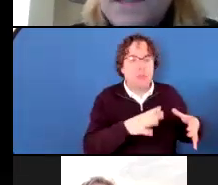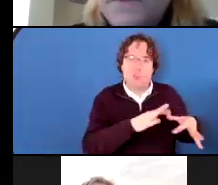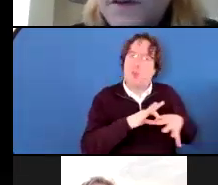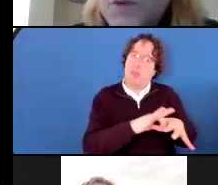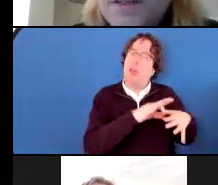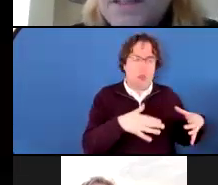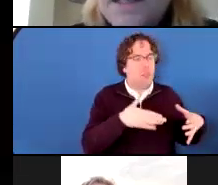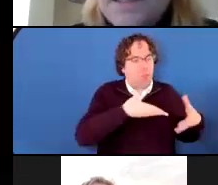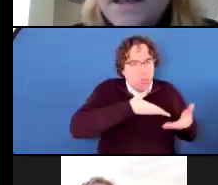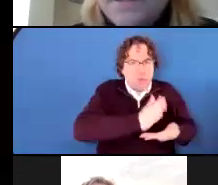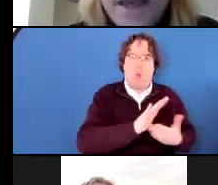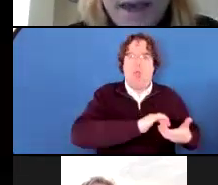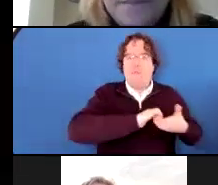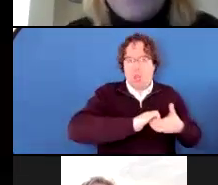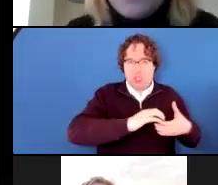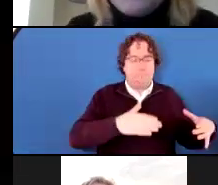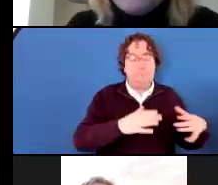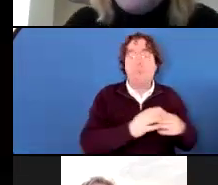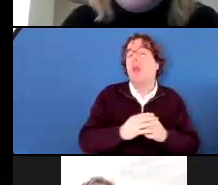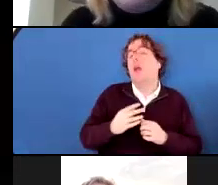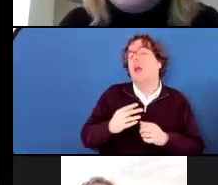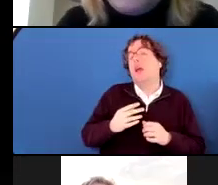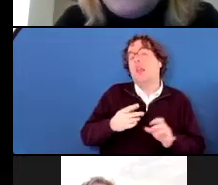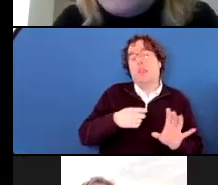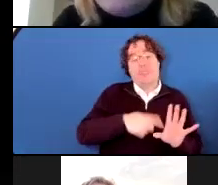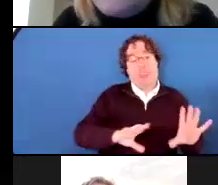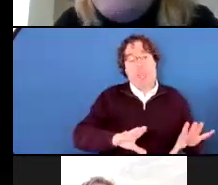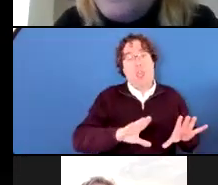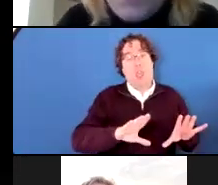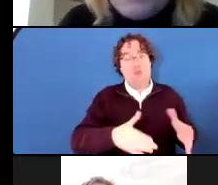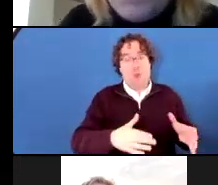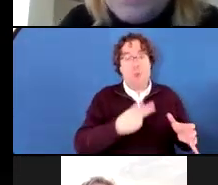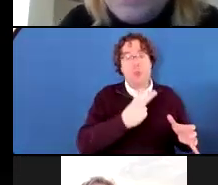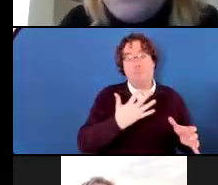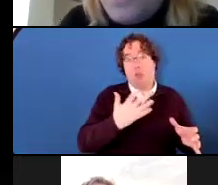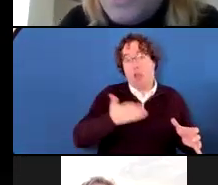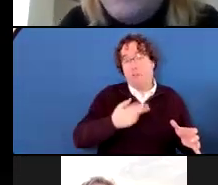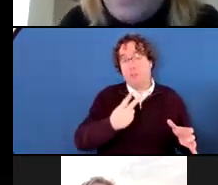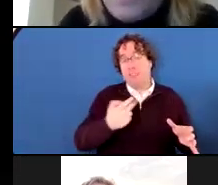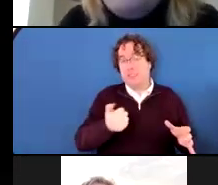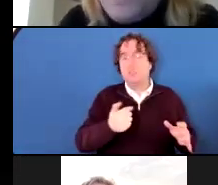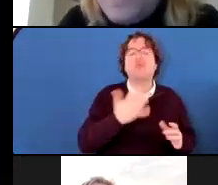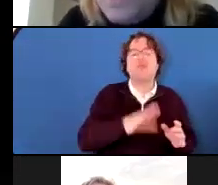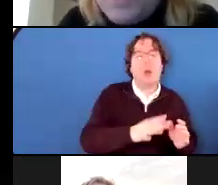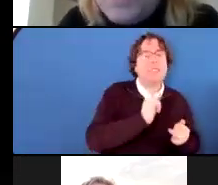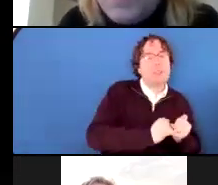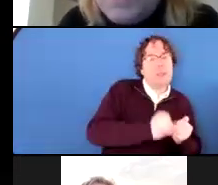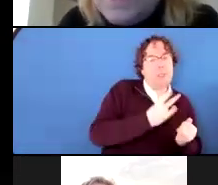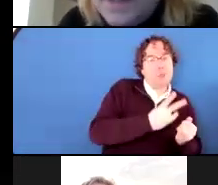For the 25-26 year, it's running between September 2025 and